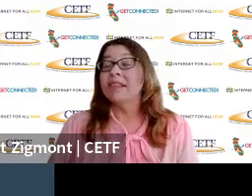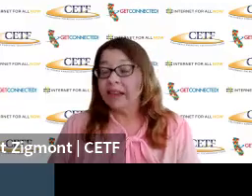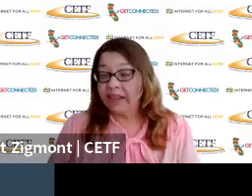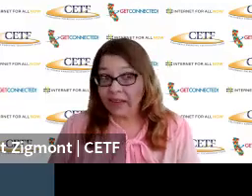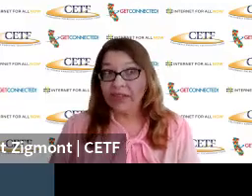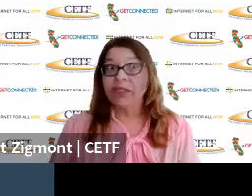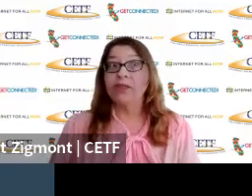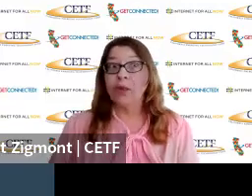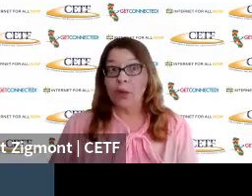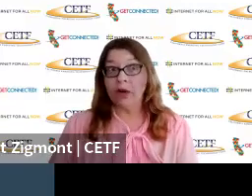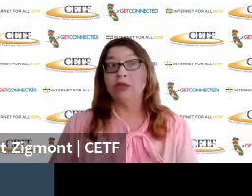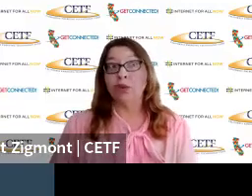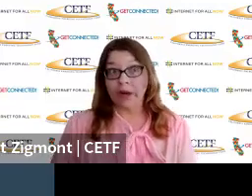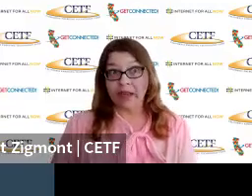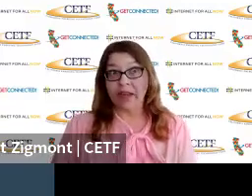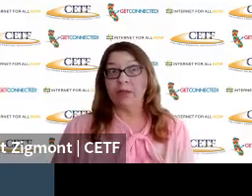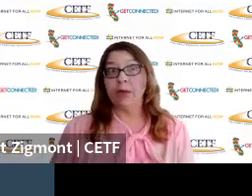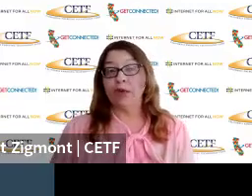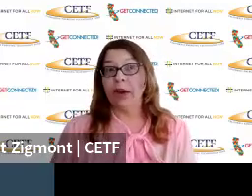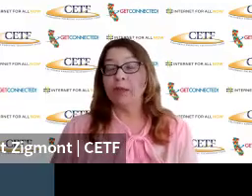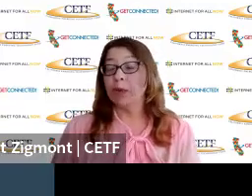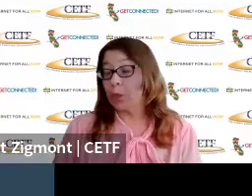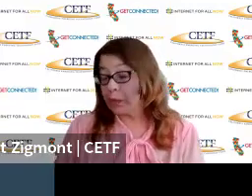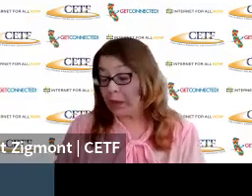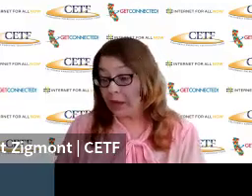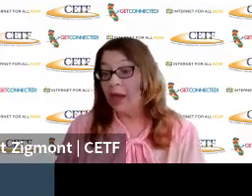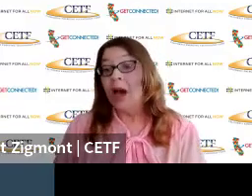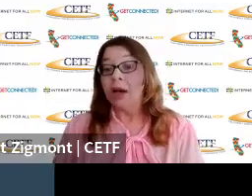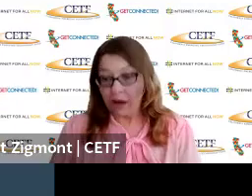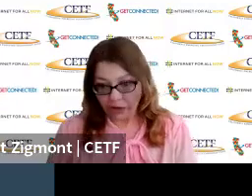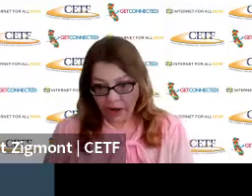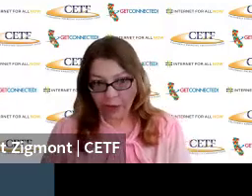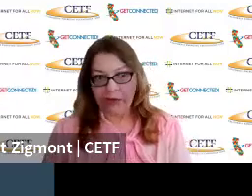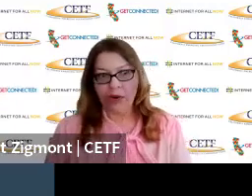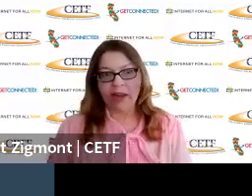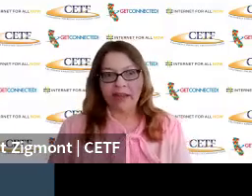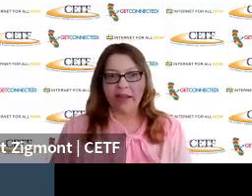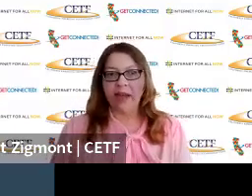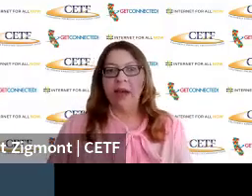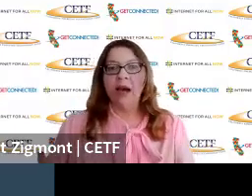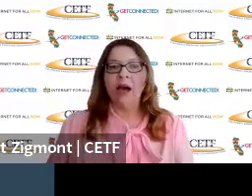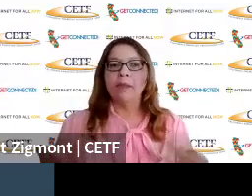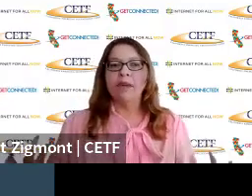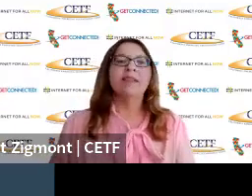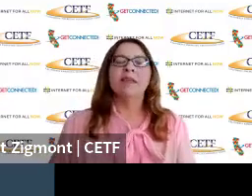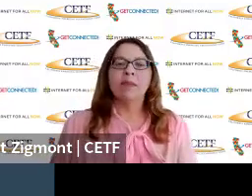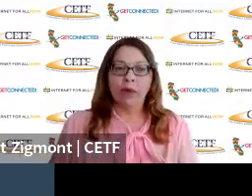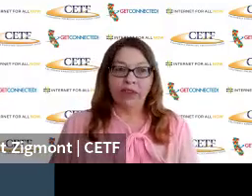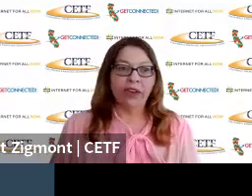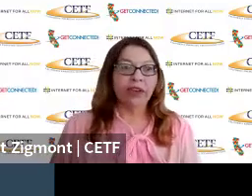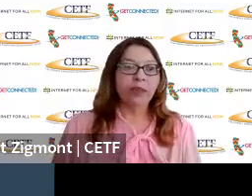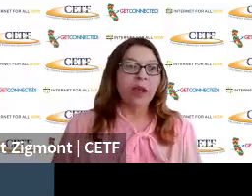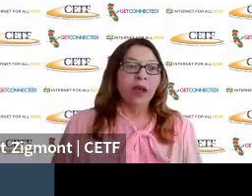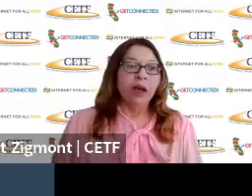and the incentives for joining these programs, which would be a contract with Verizon, needs to